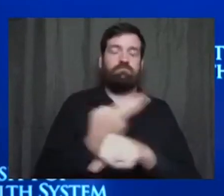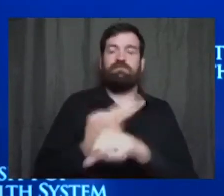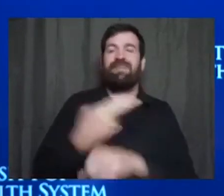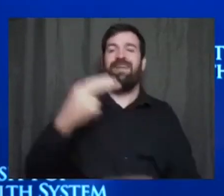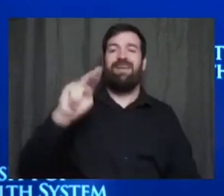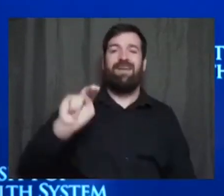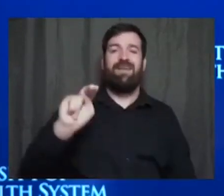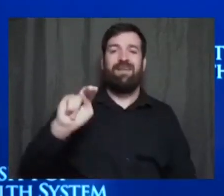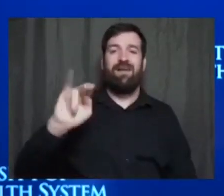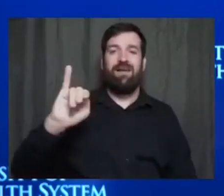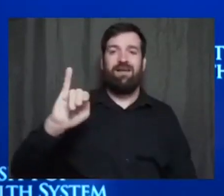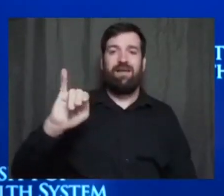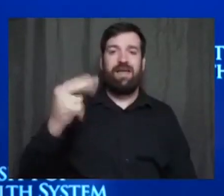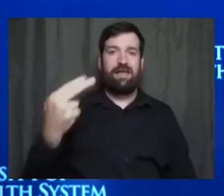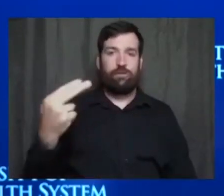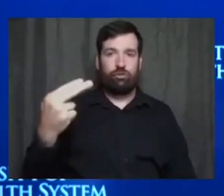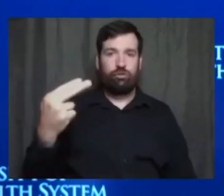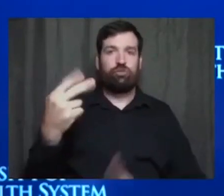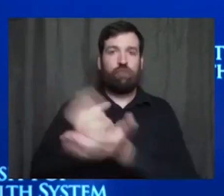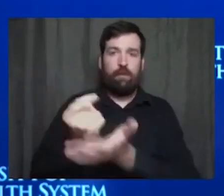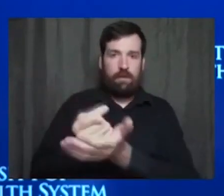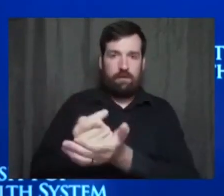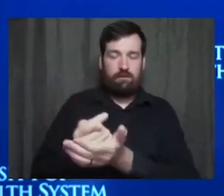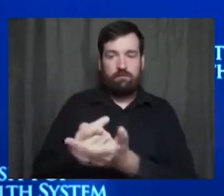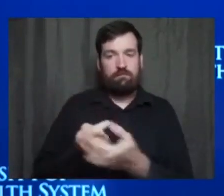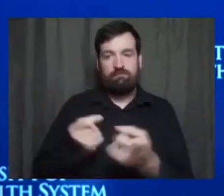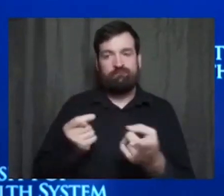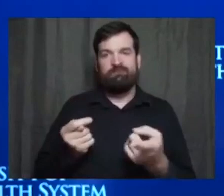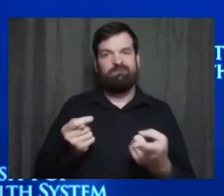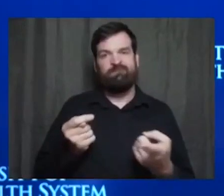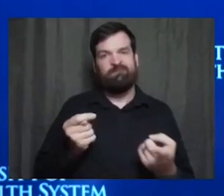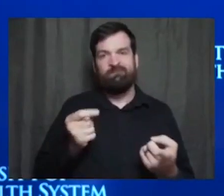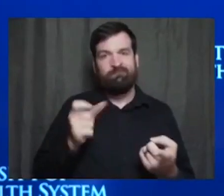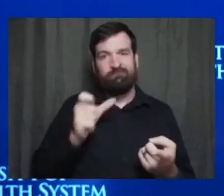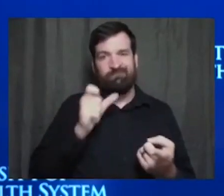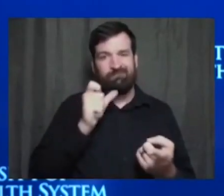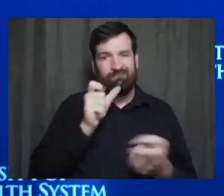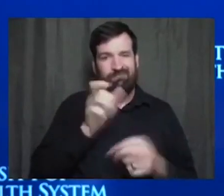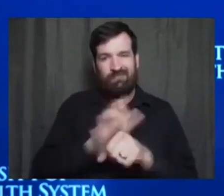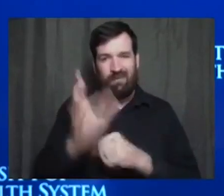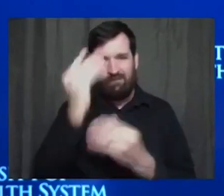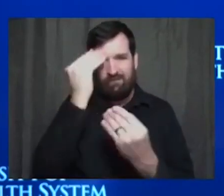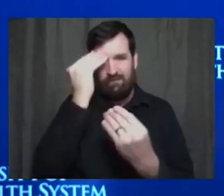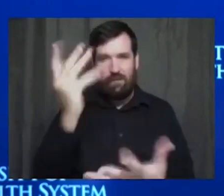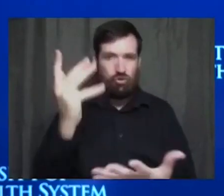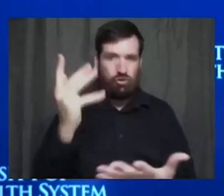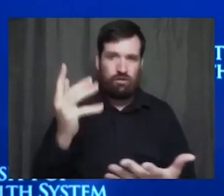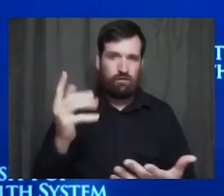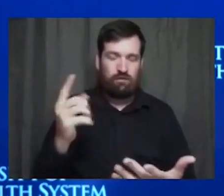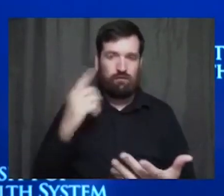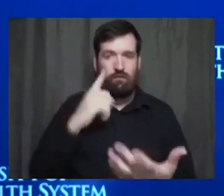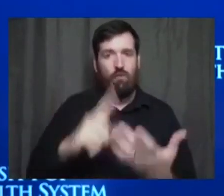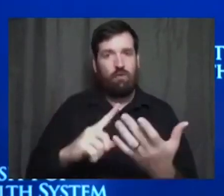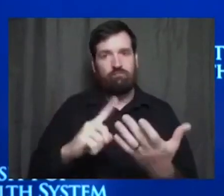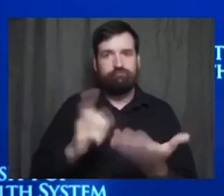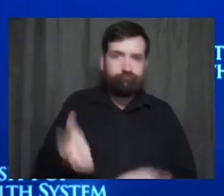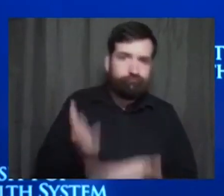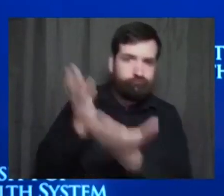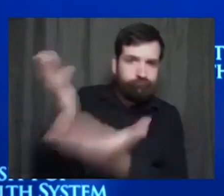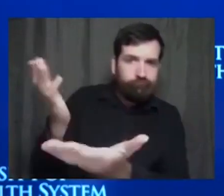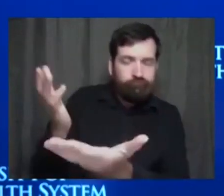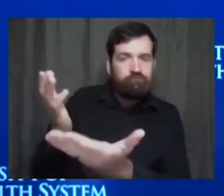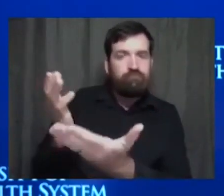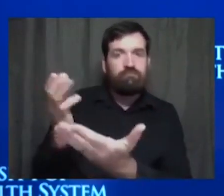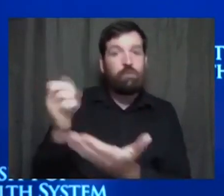guidelines, which does state there really isn't enough information to advocate for or against the use. There